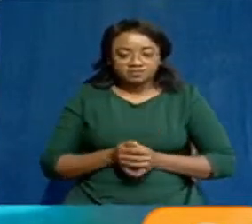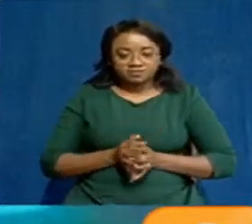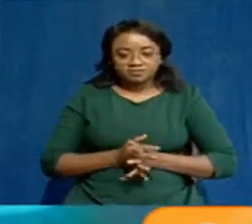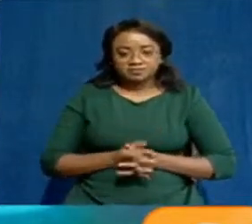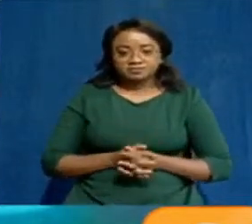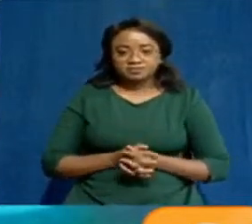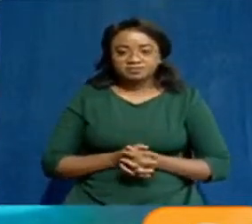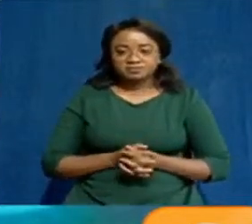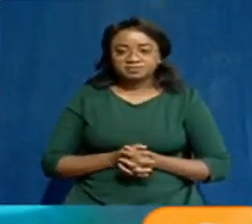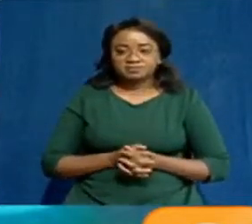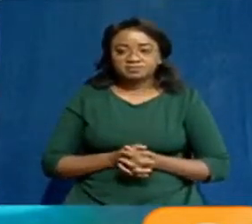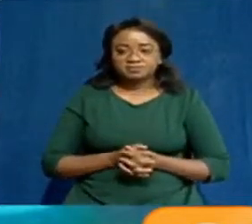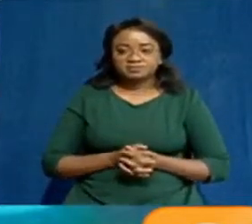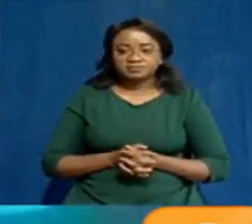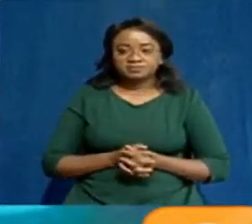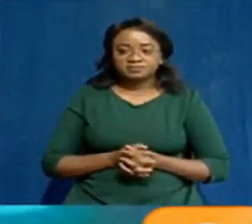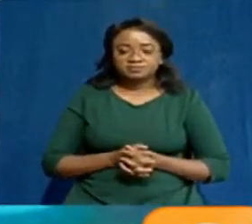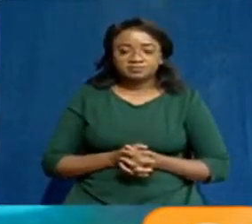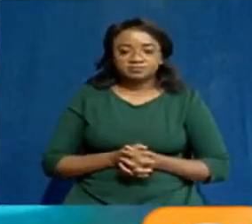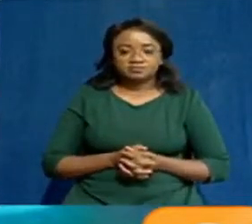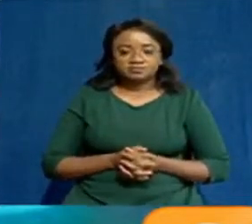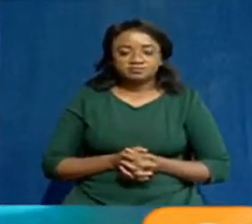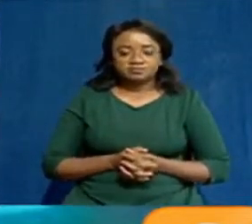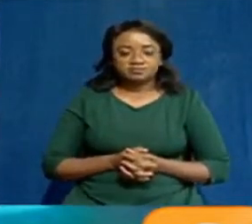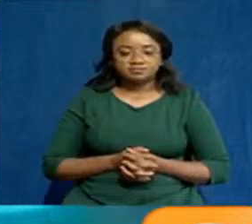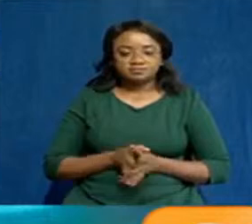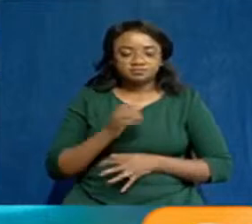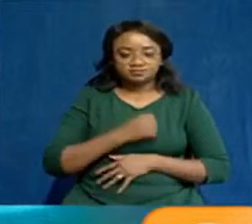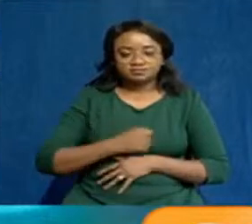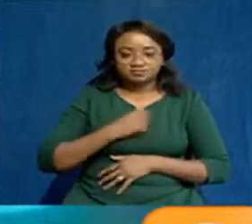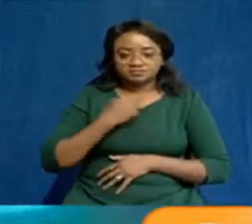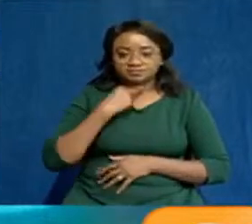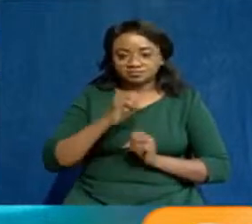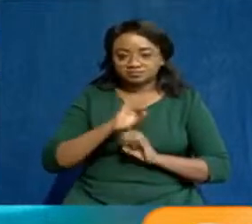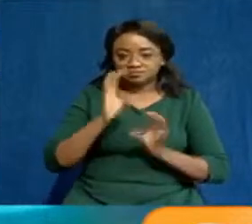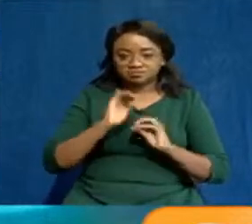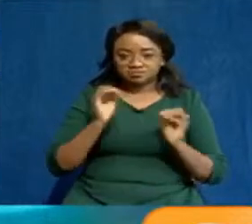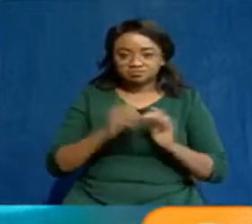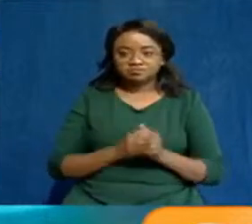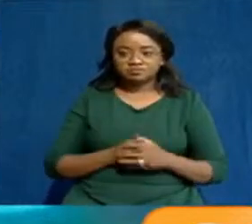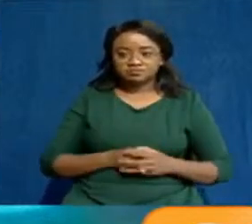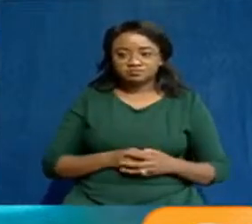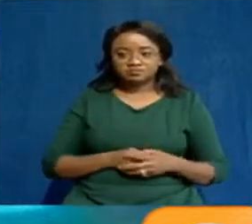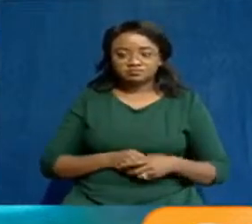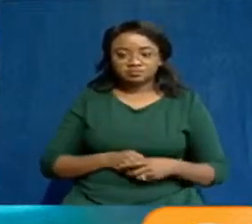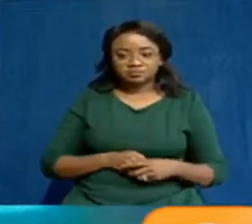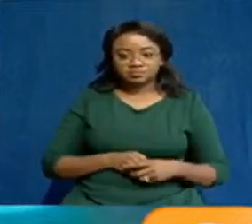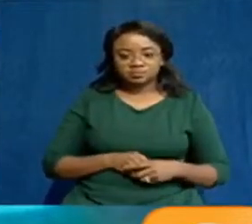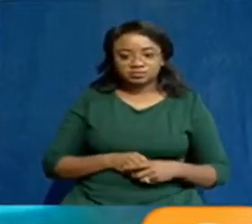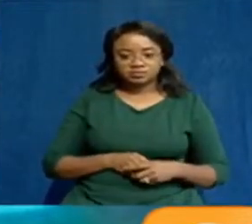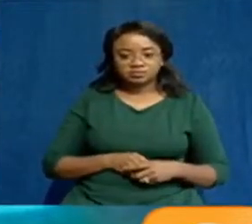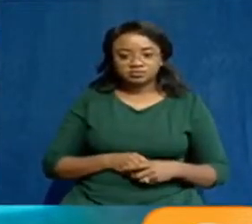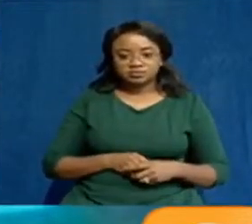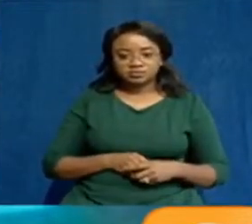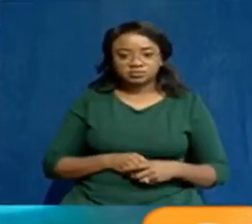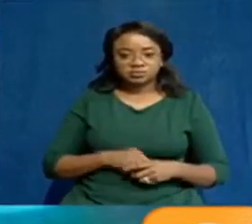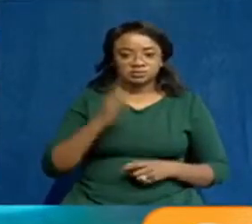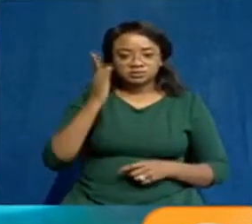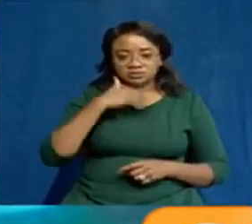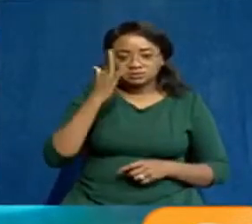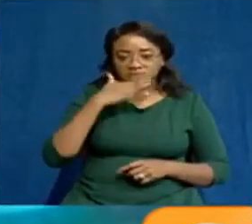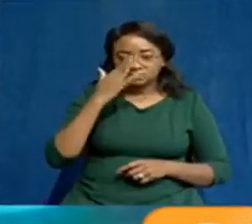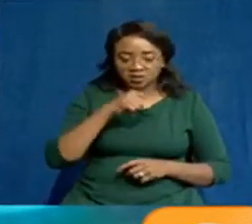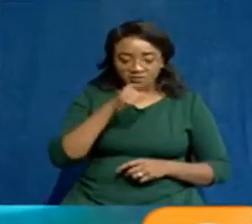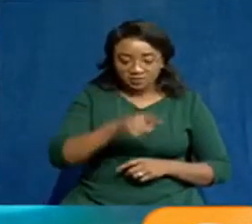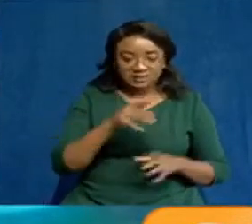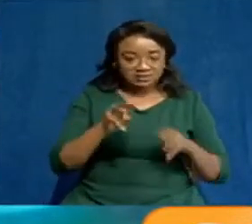that waste picking becomes an occupation, because already waste is money, waste is valuable. And